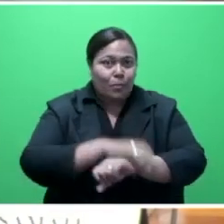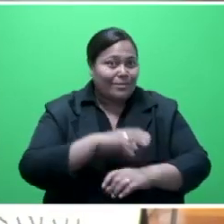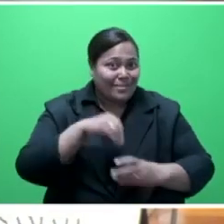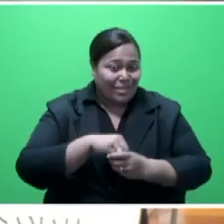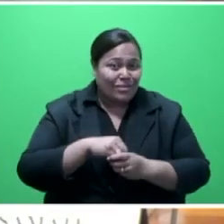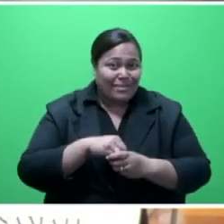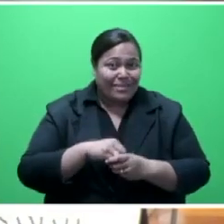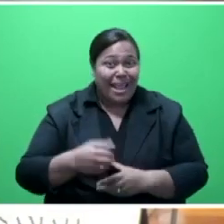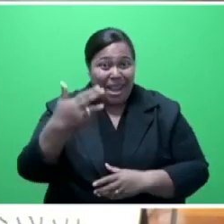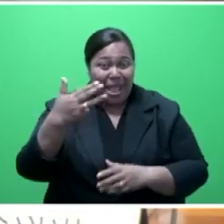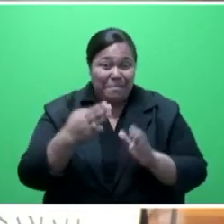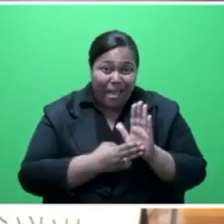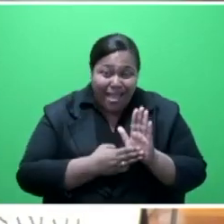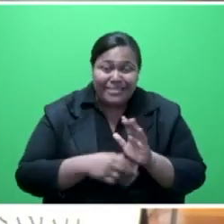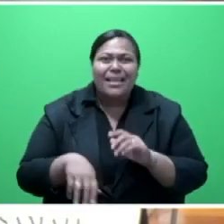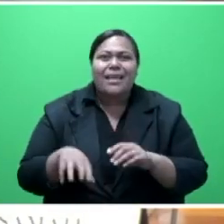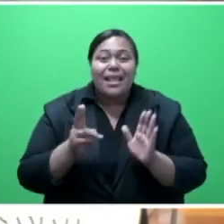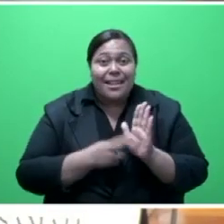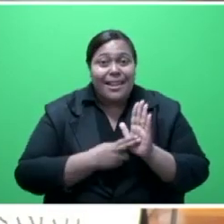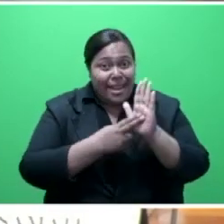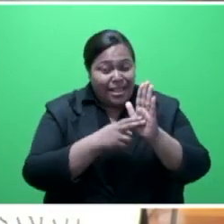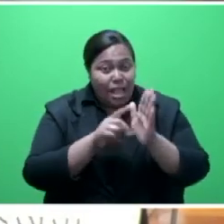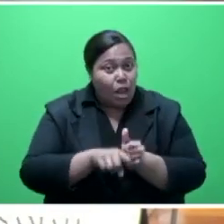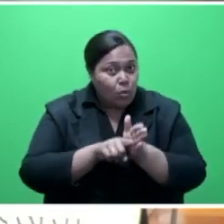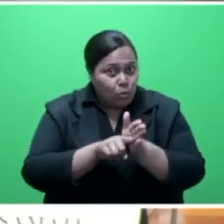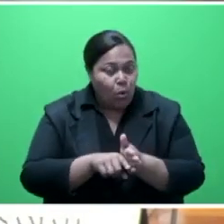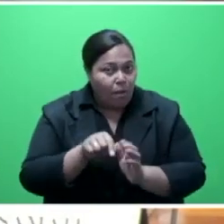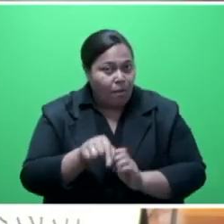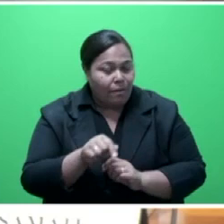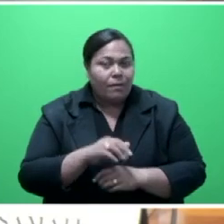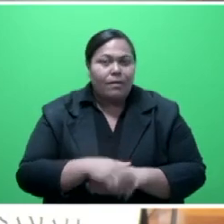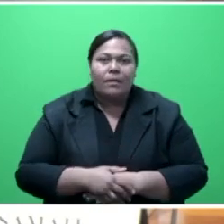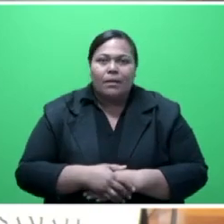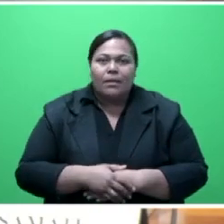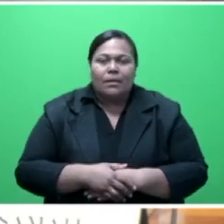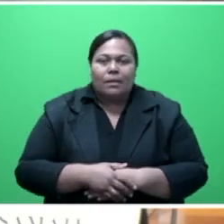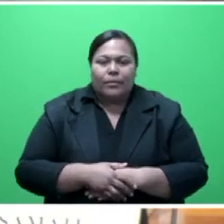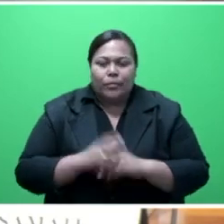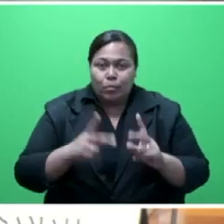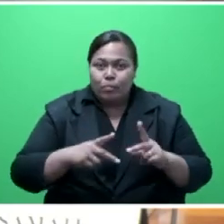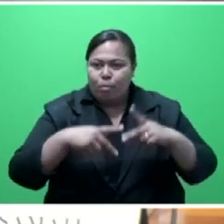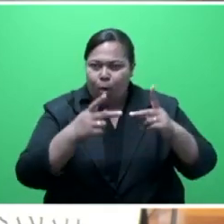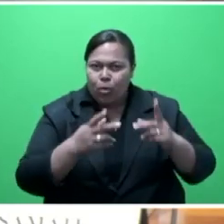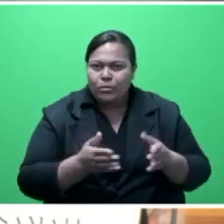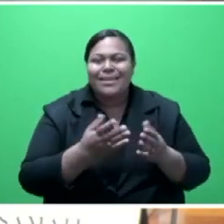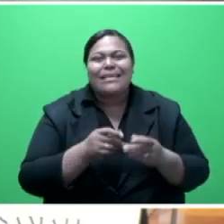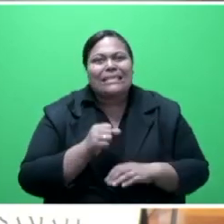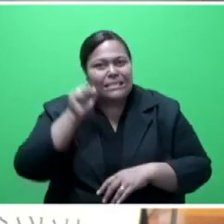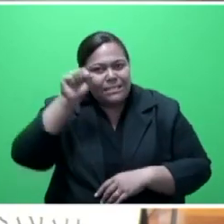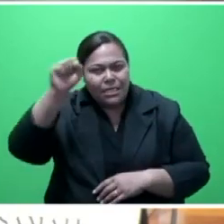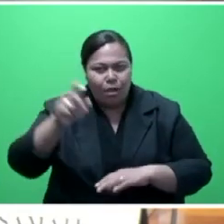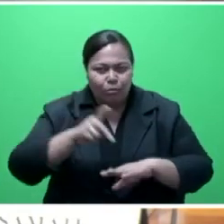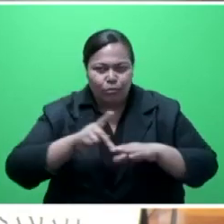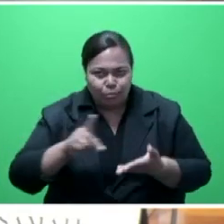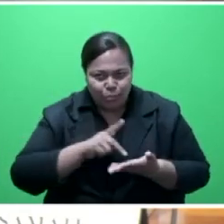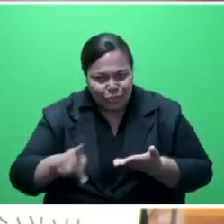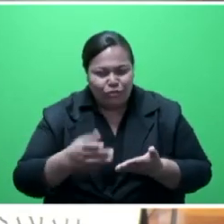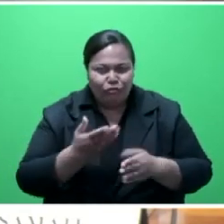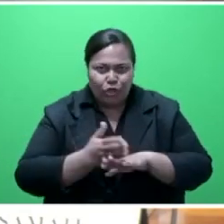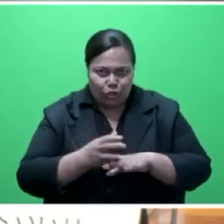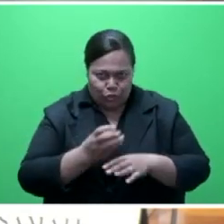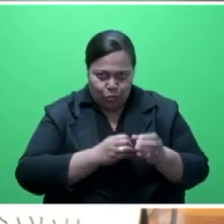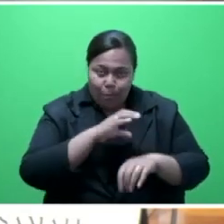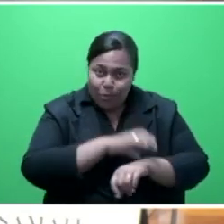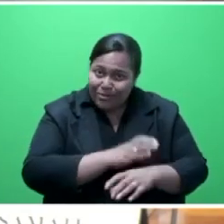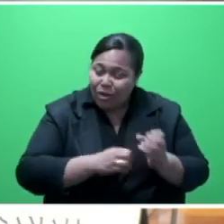Nandi, Lautoka and Nalawa. We're promoting 257 officers to senior positions, and we're recruiting 137 new officers